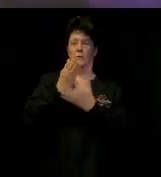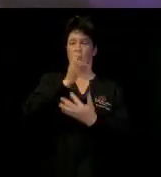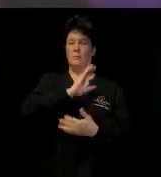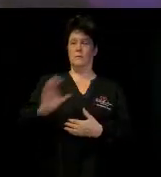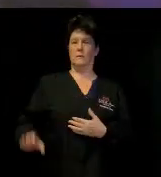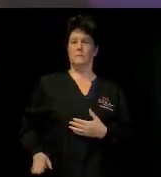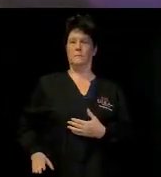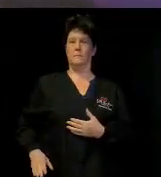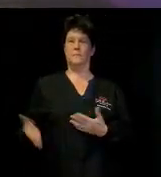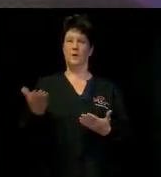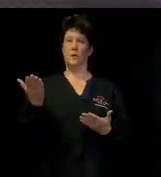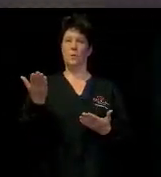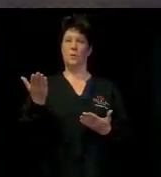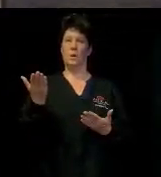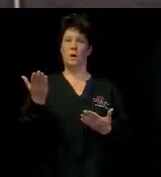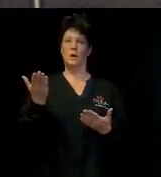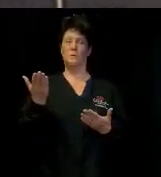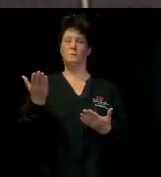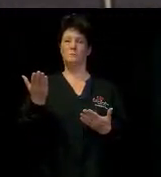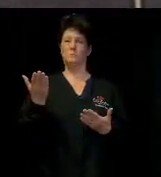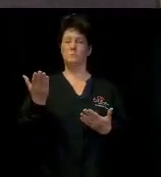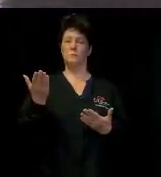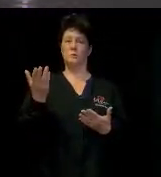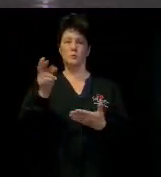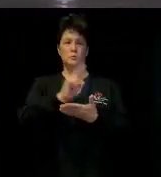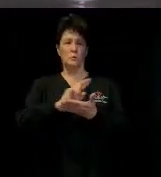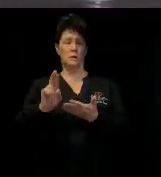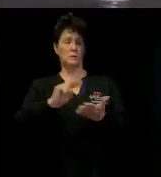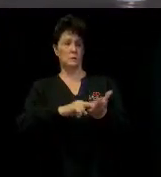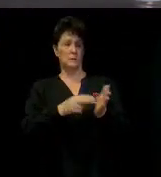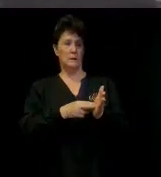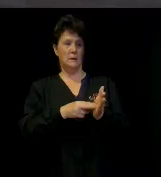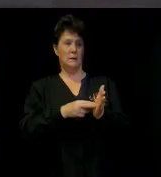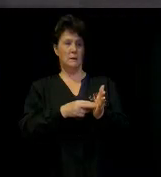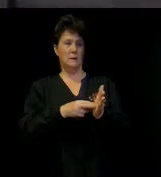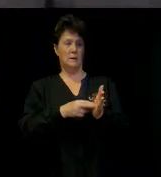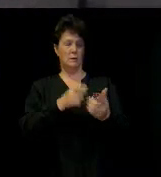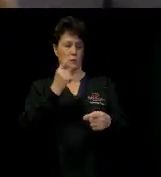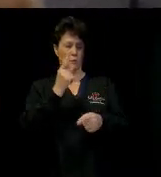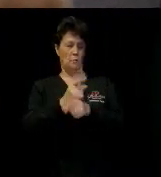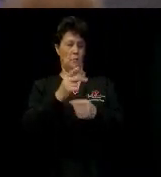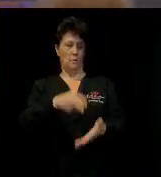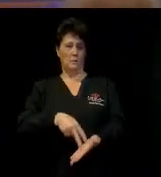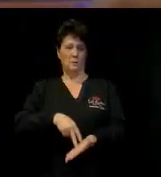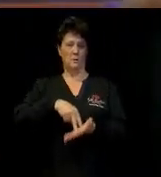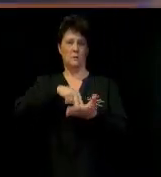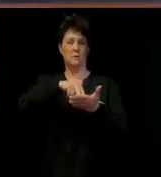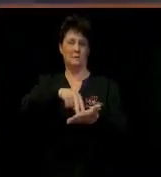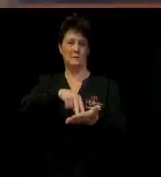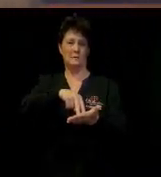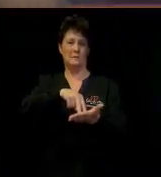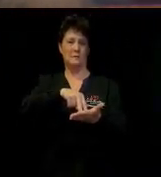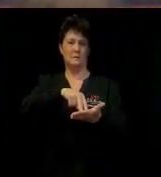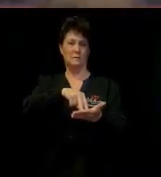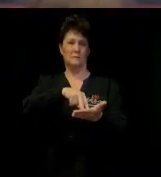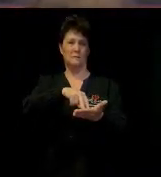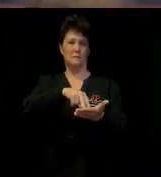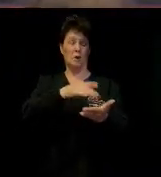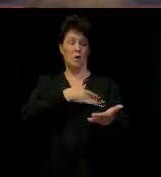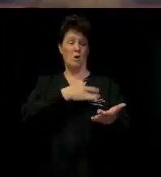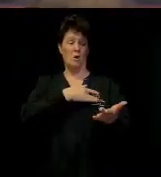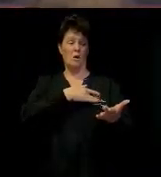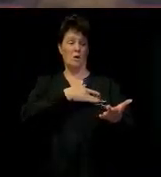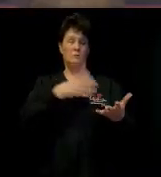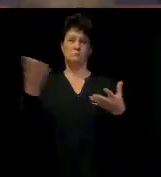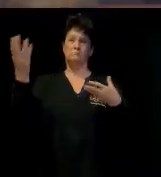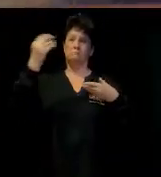righteous mean? In right standing with. So not only do you get the heart of God when you get born again, you get in right standing with God.